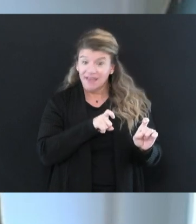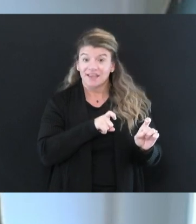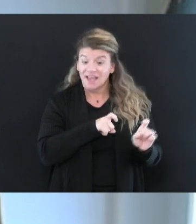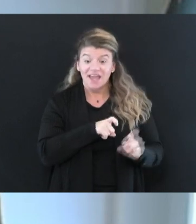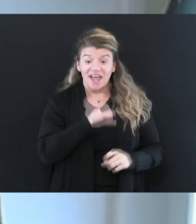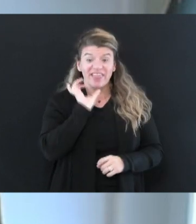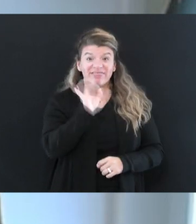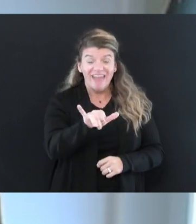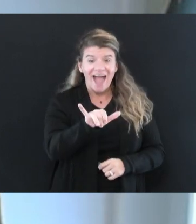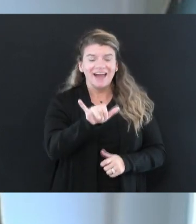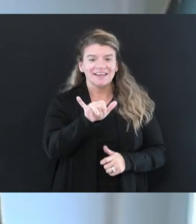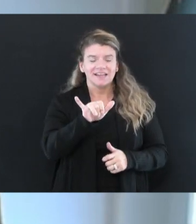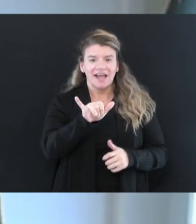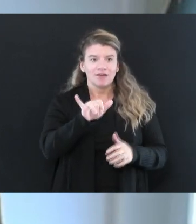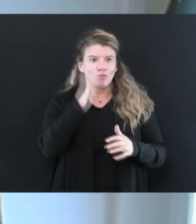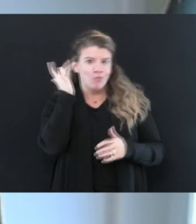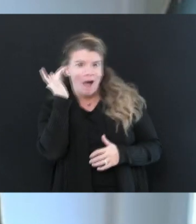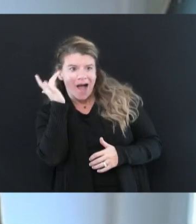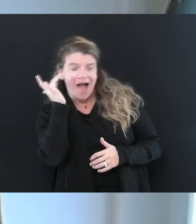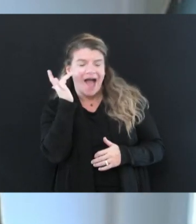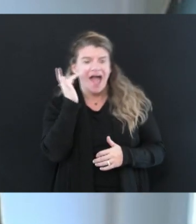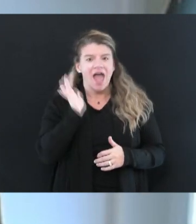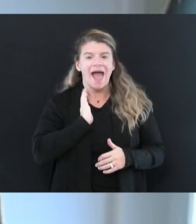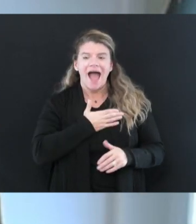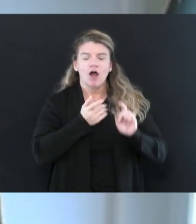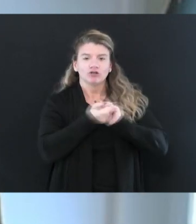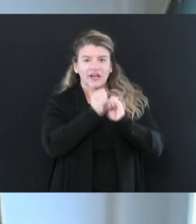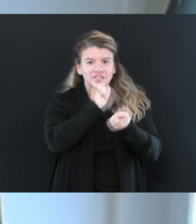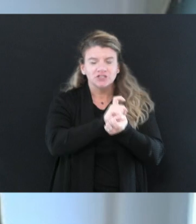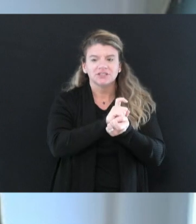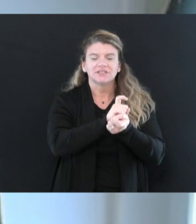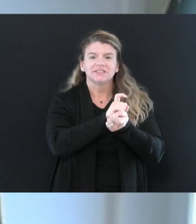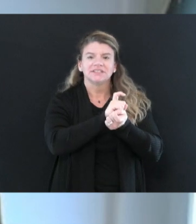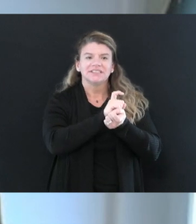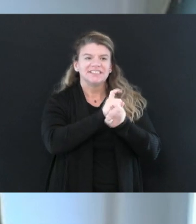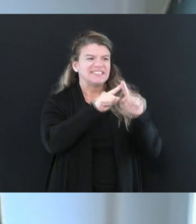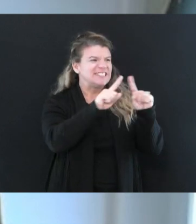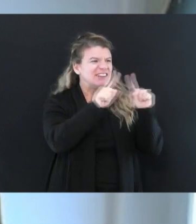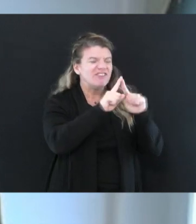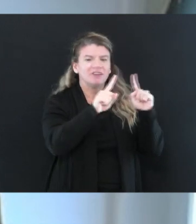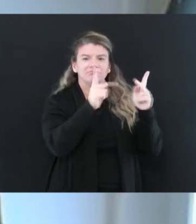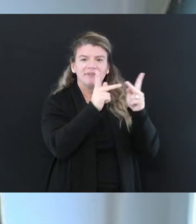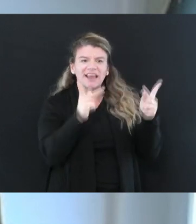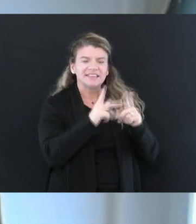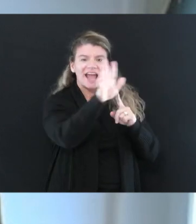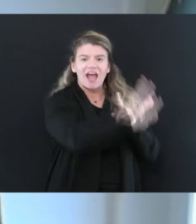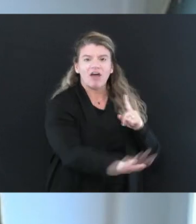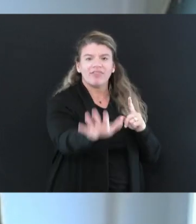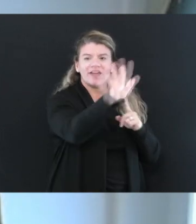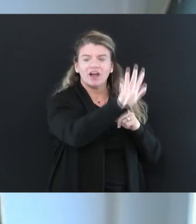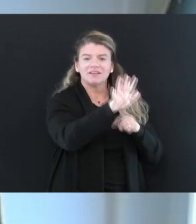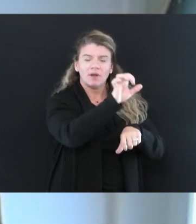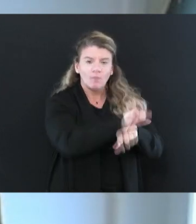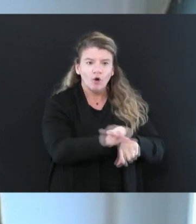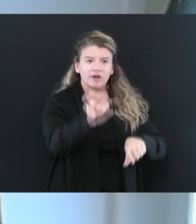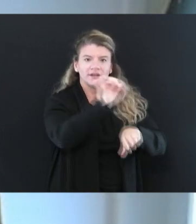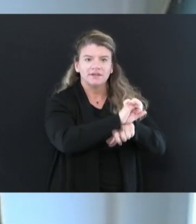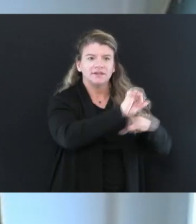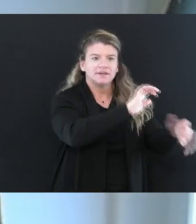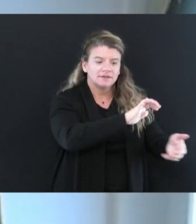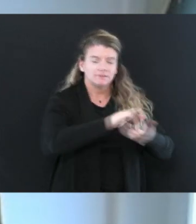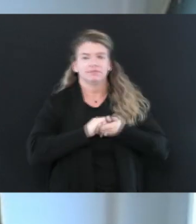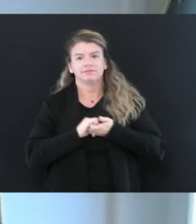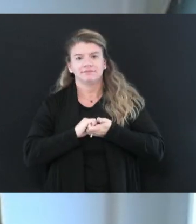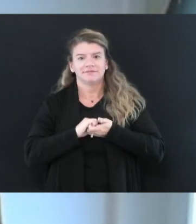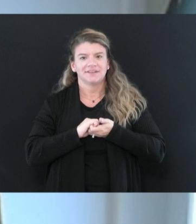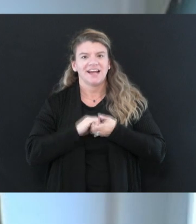the result of changes to individual entities out there who we've been working to get tied into